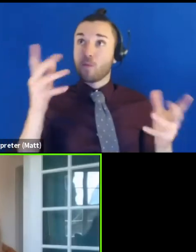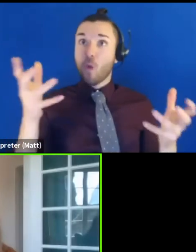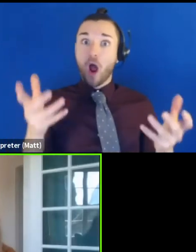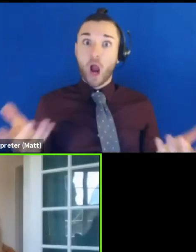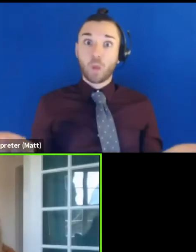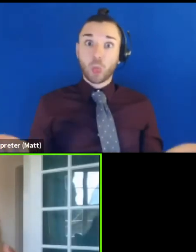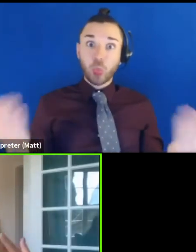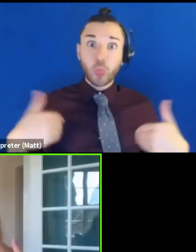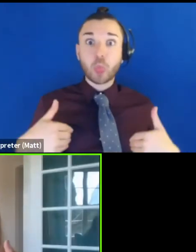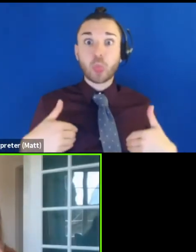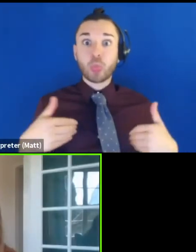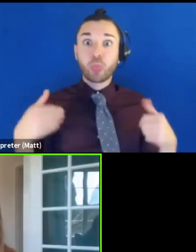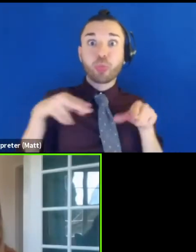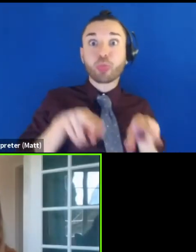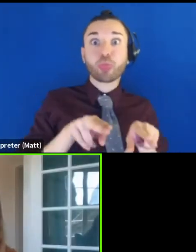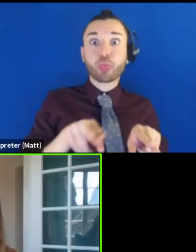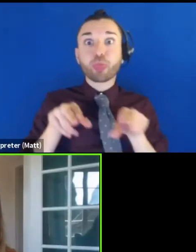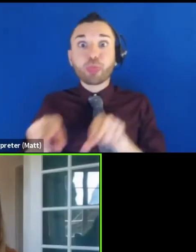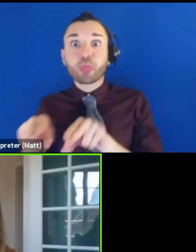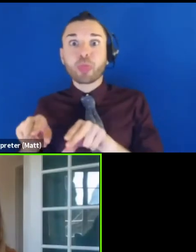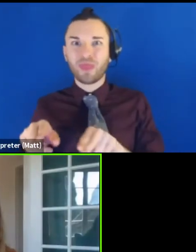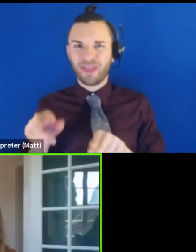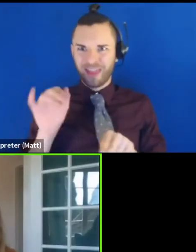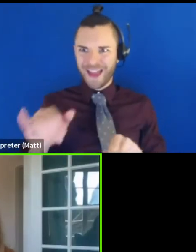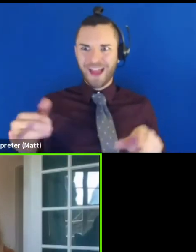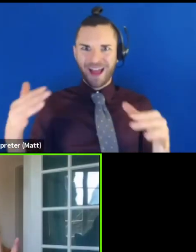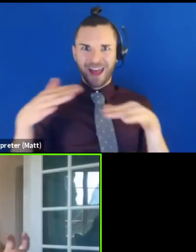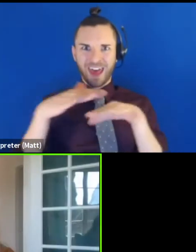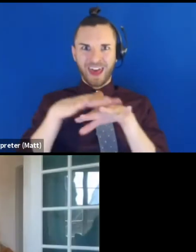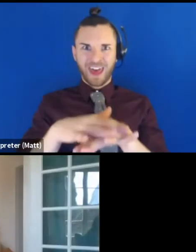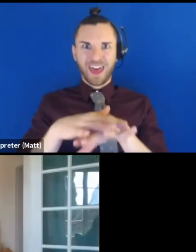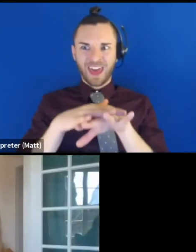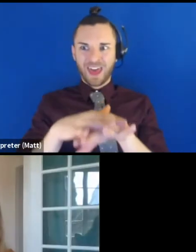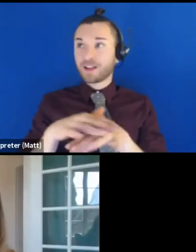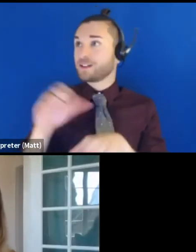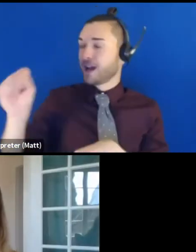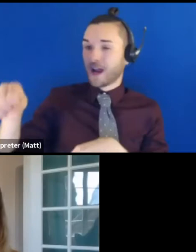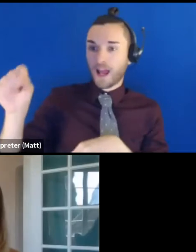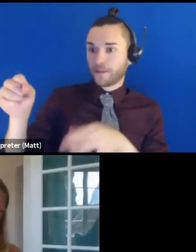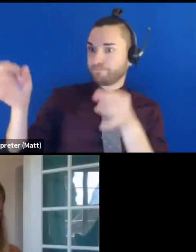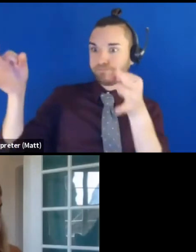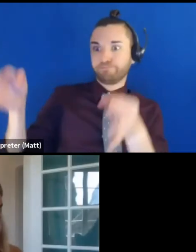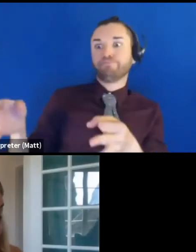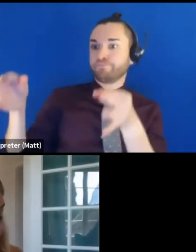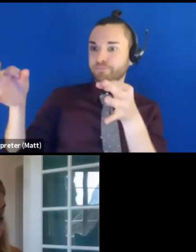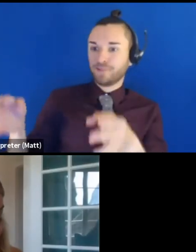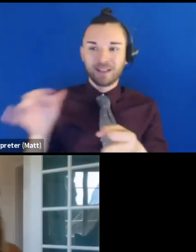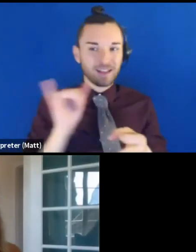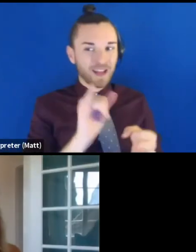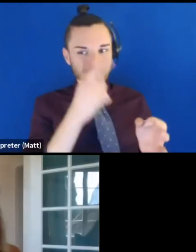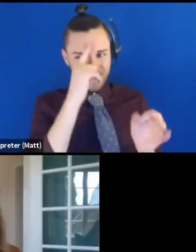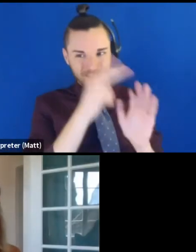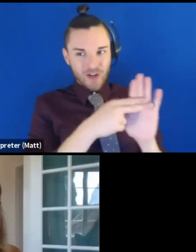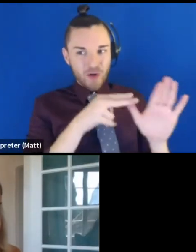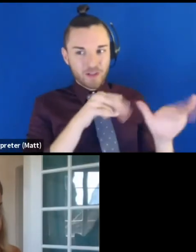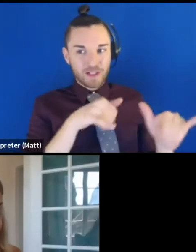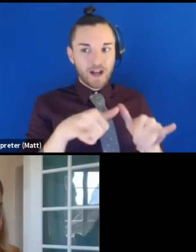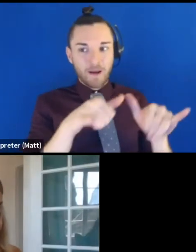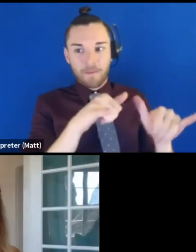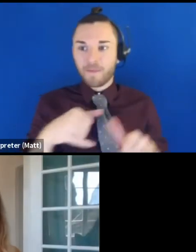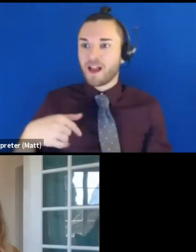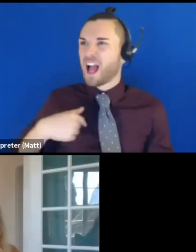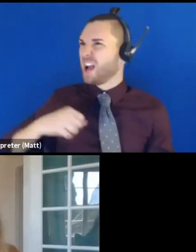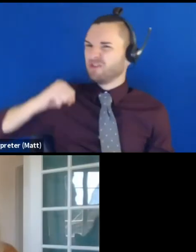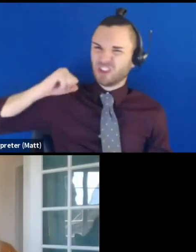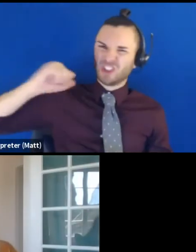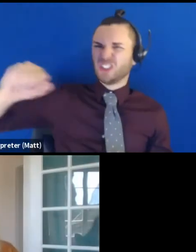like this merging of these two facets of this damaging stereotype. I'm gonna reject this theory.